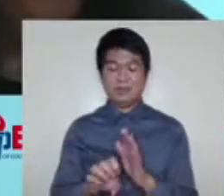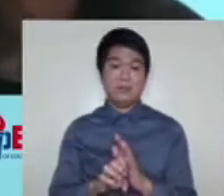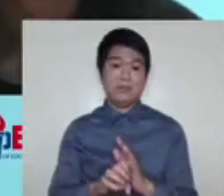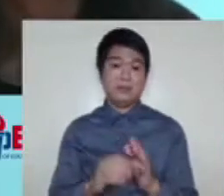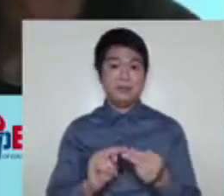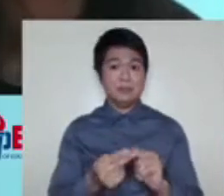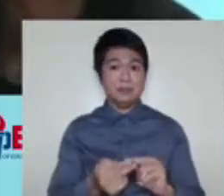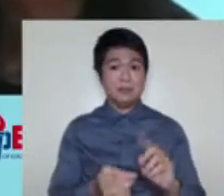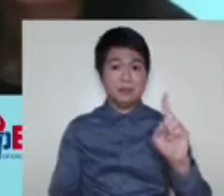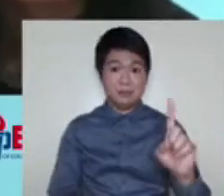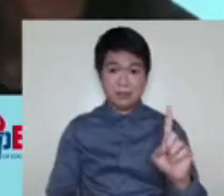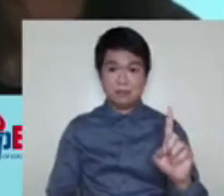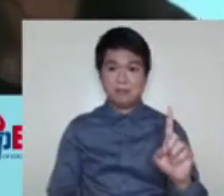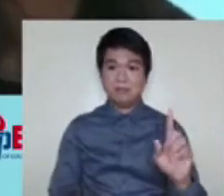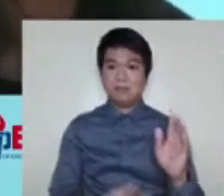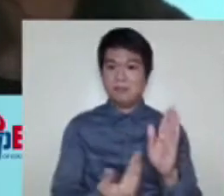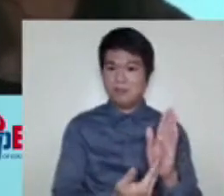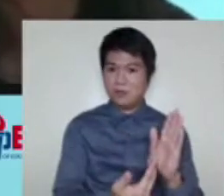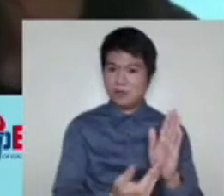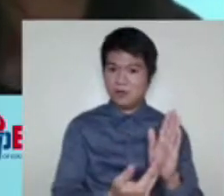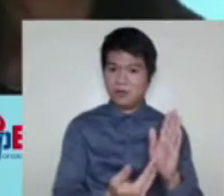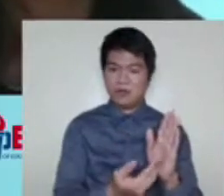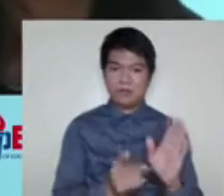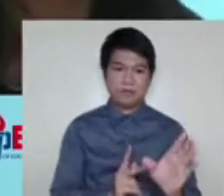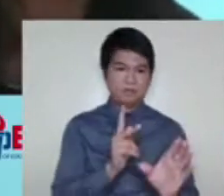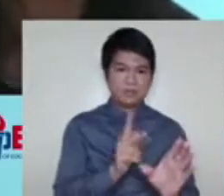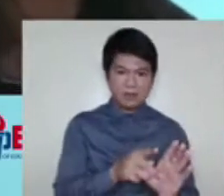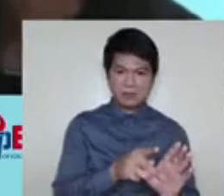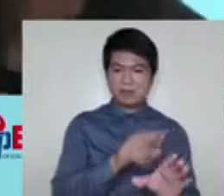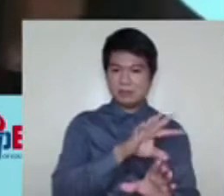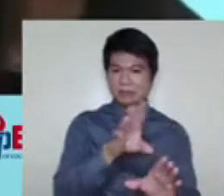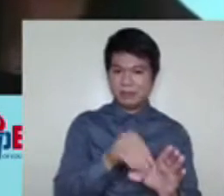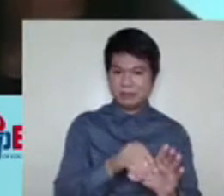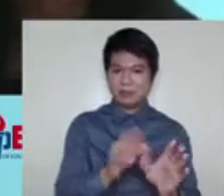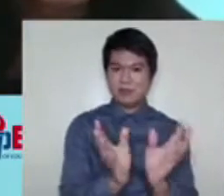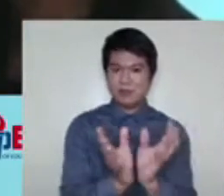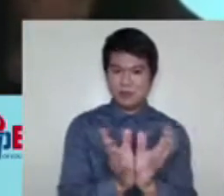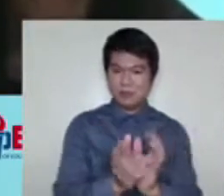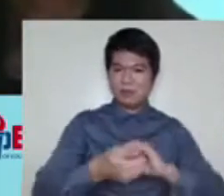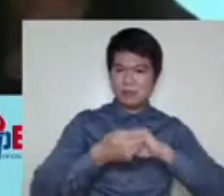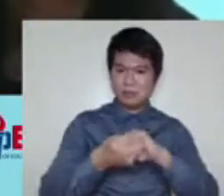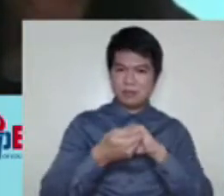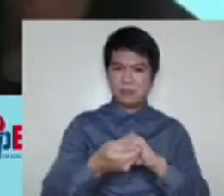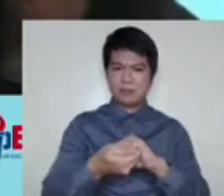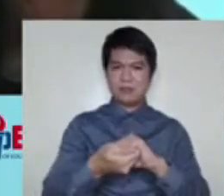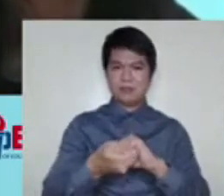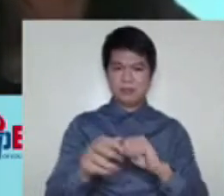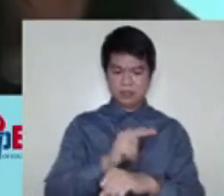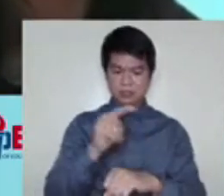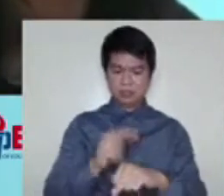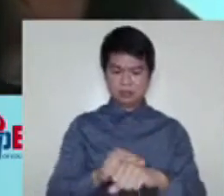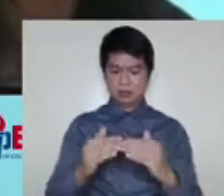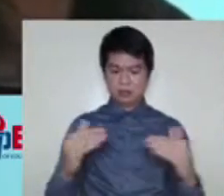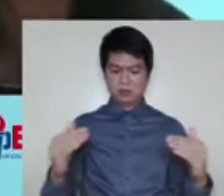of participation or involvement in a community partnership at the national level, regional level,